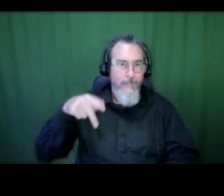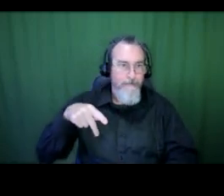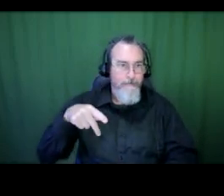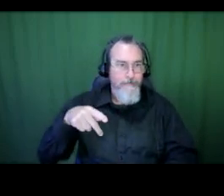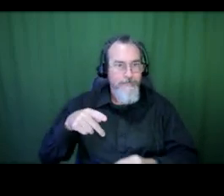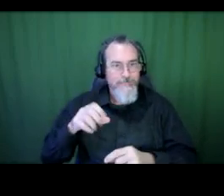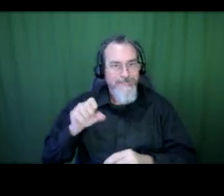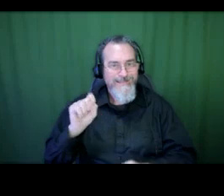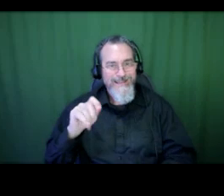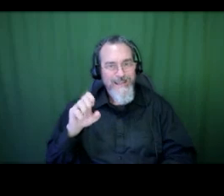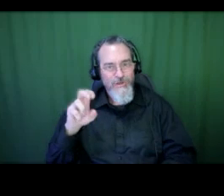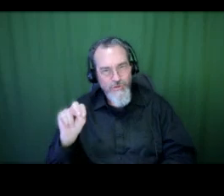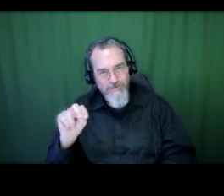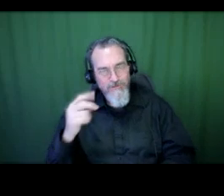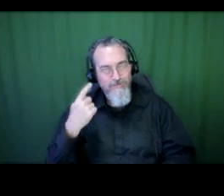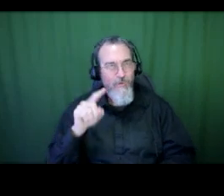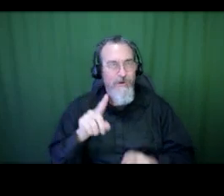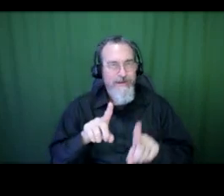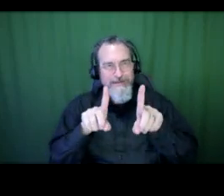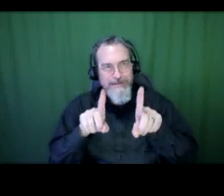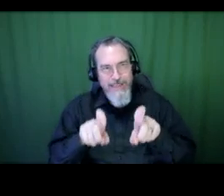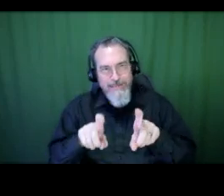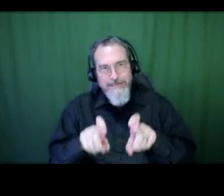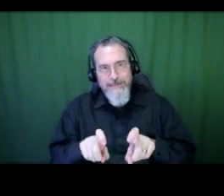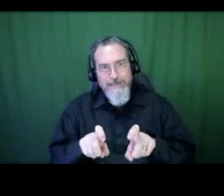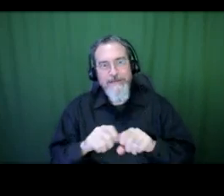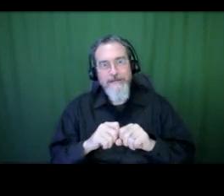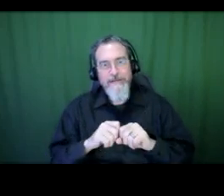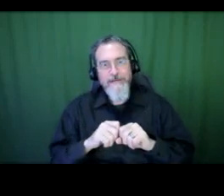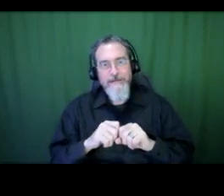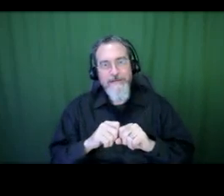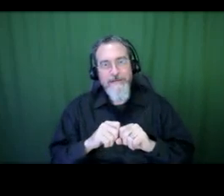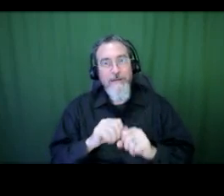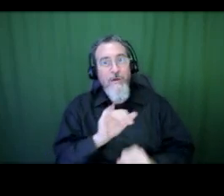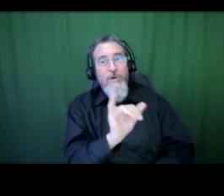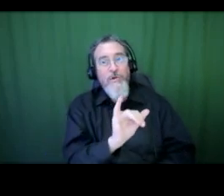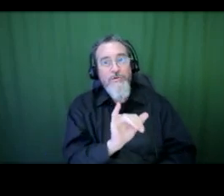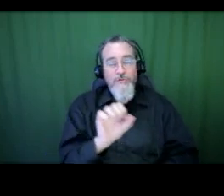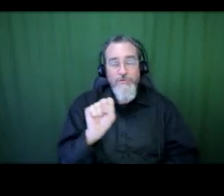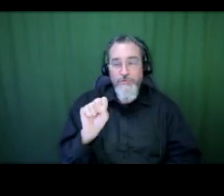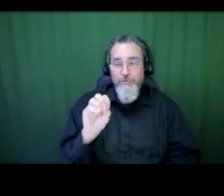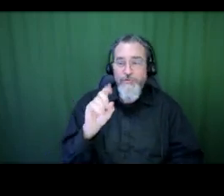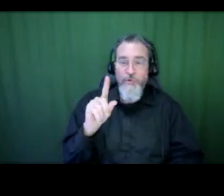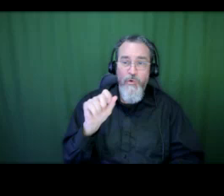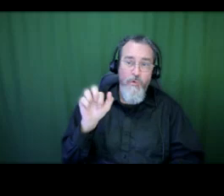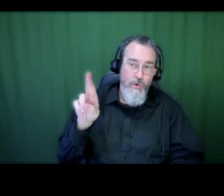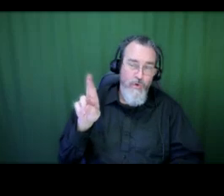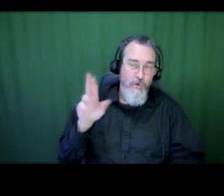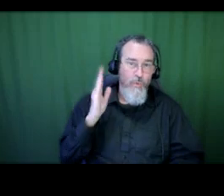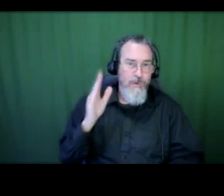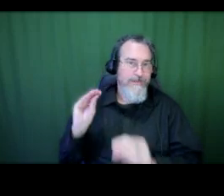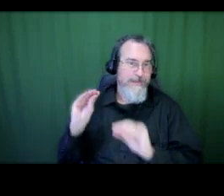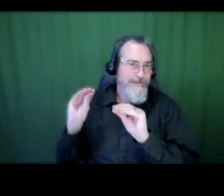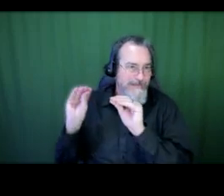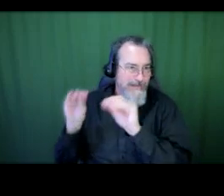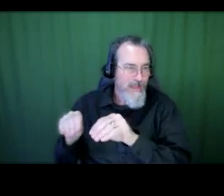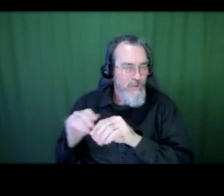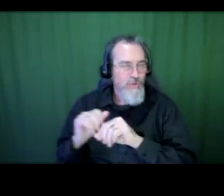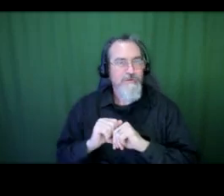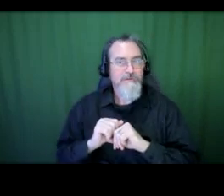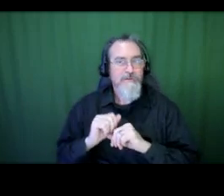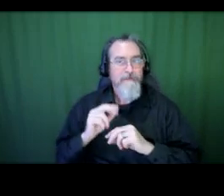the testing and electronics there. And then with our solar, it's going to be solar installation, building and construction, and other design